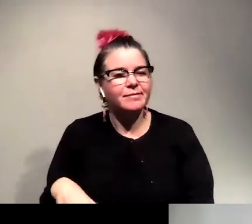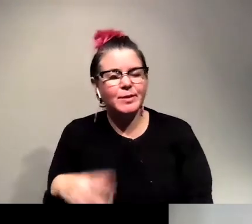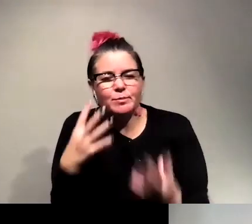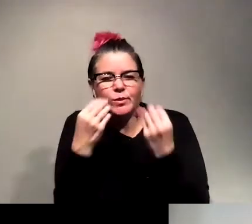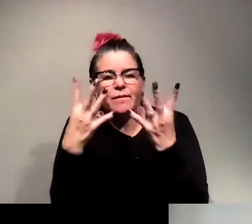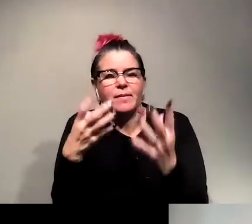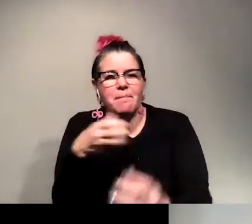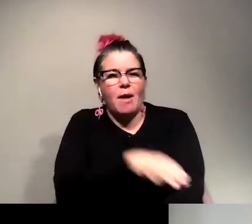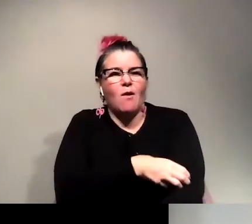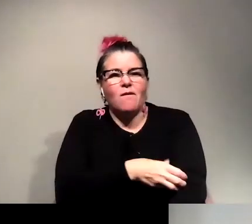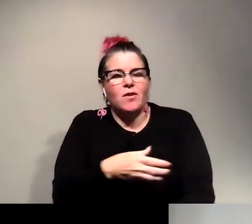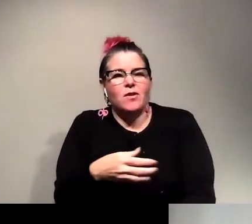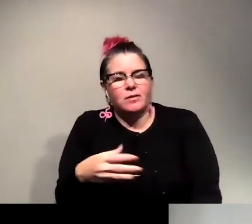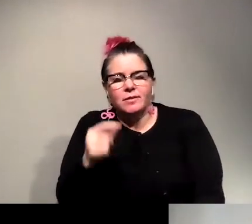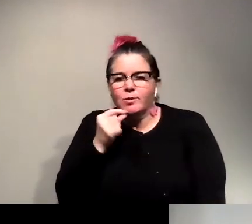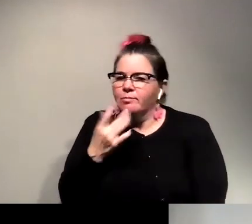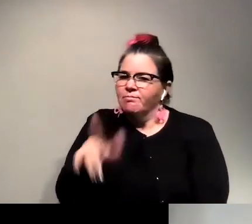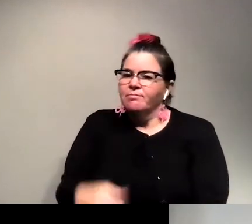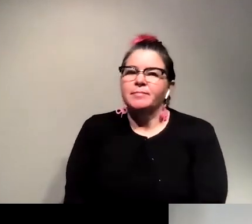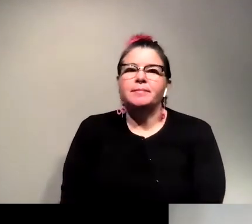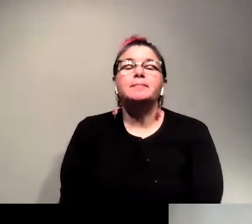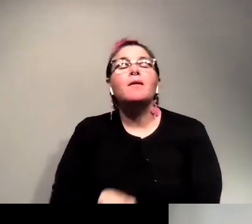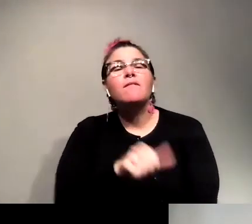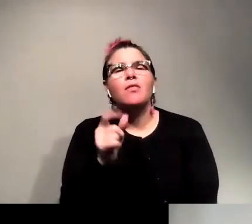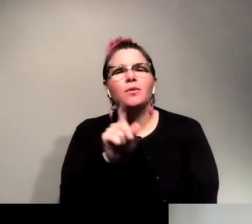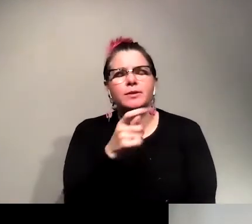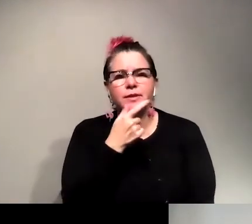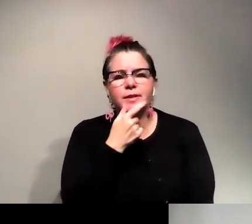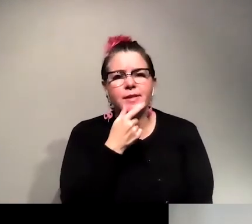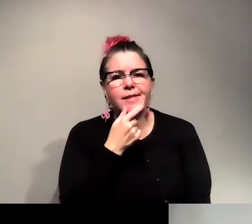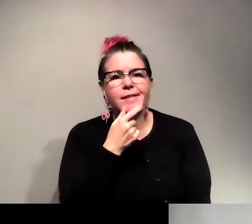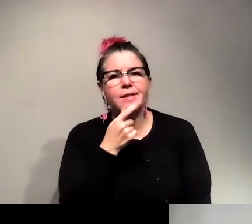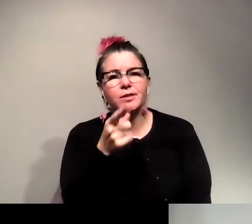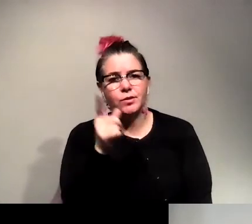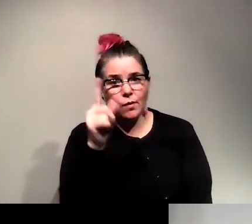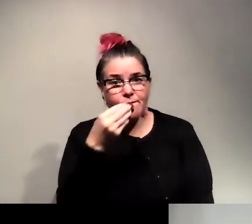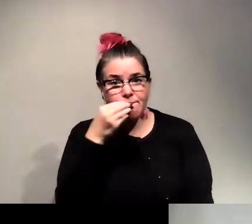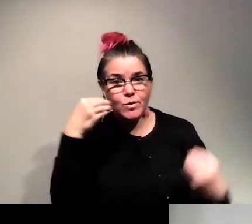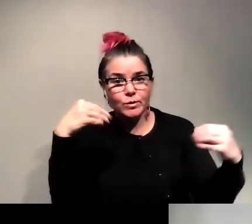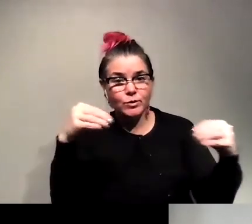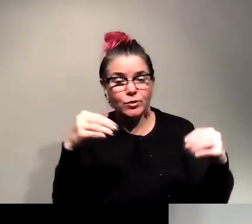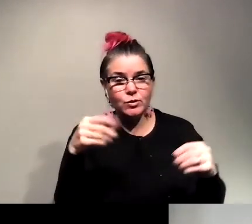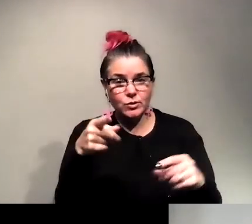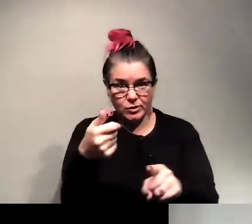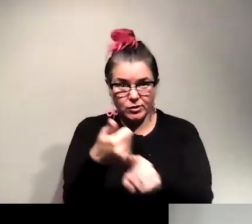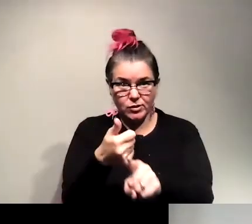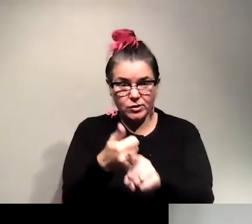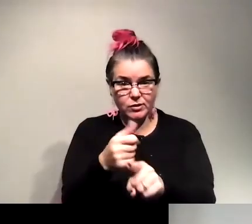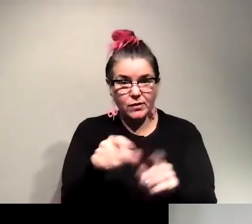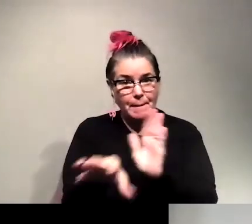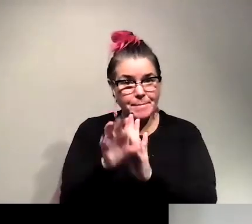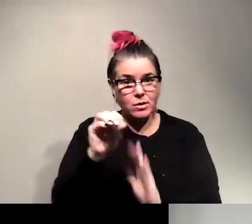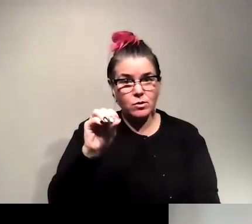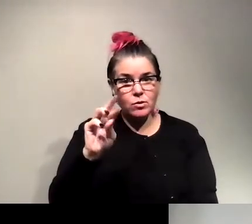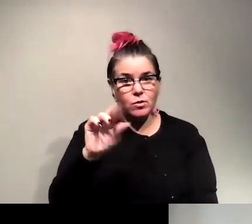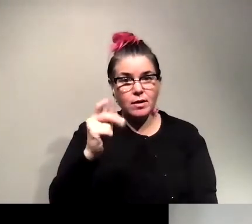powerful thing. And that's super cool. And my other question is, when you're at the grocery store, do you choose organic food or are